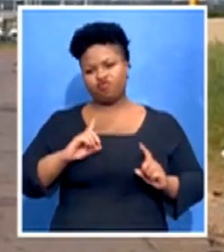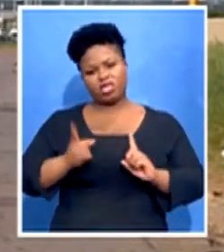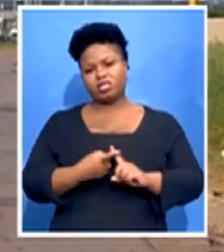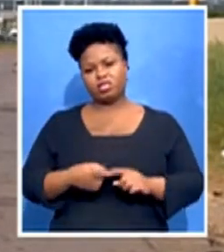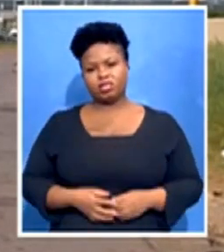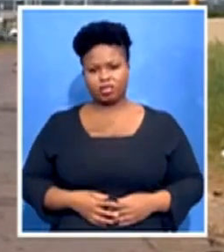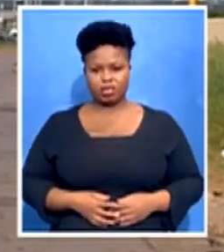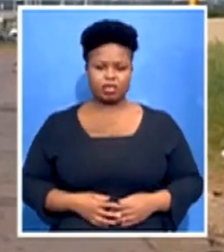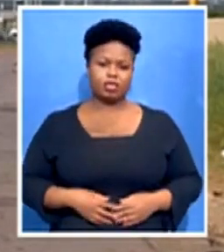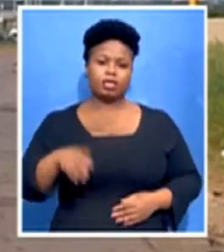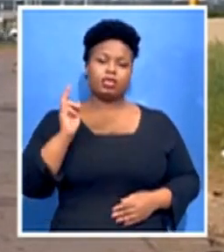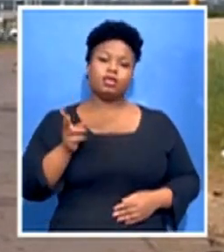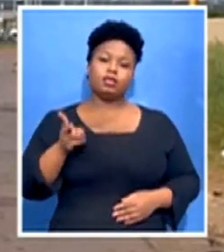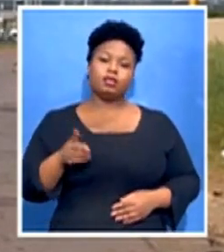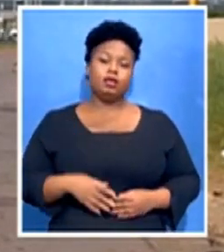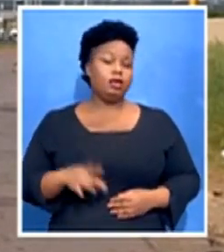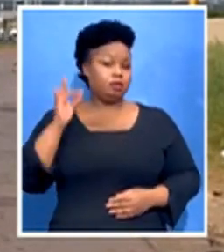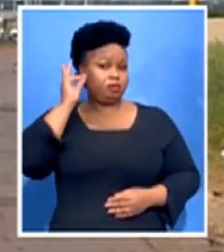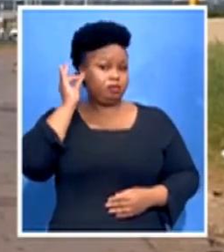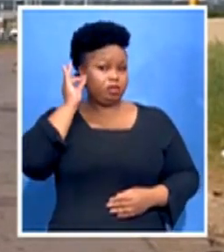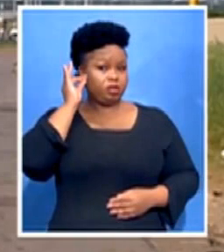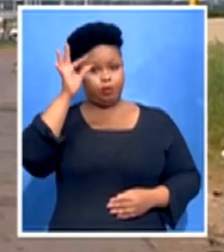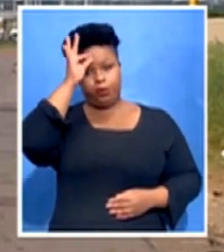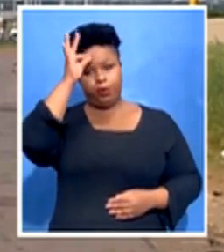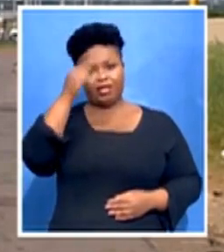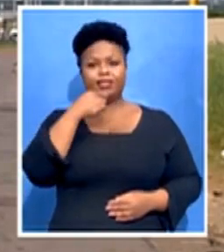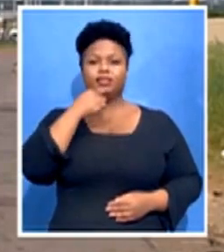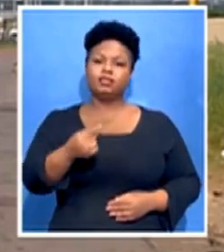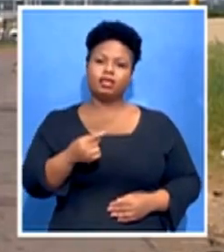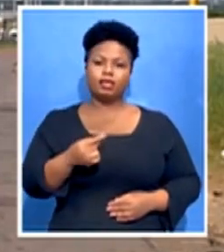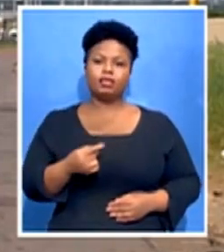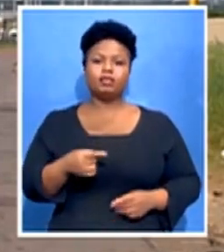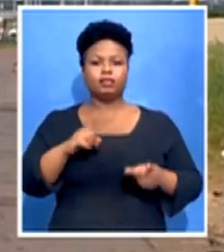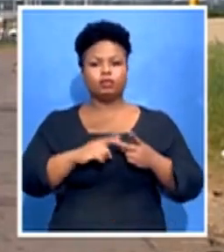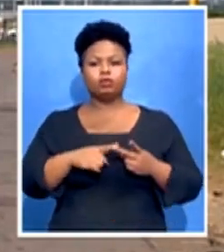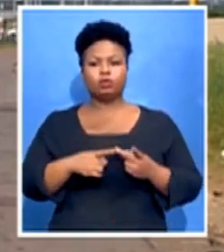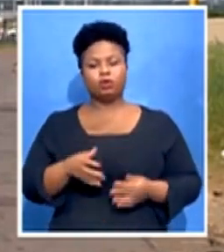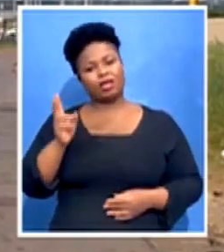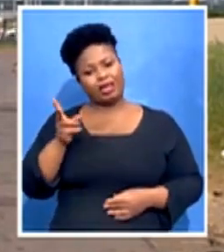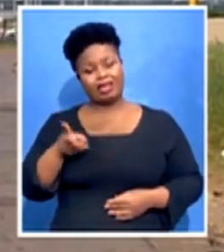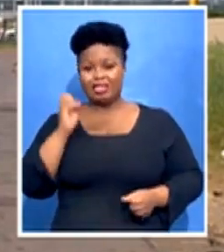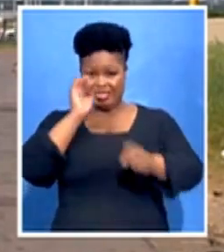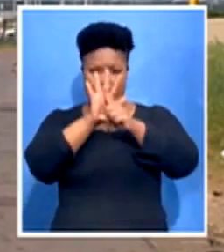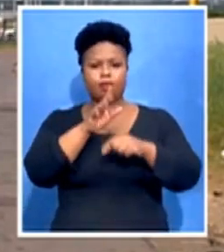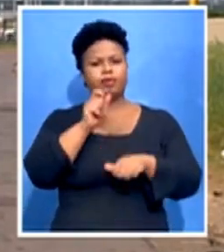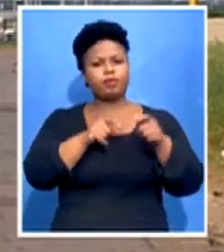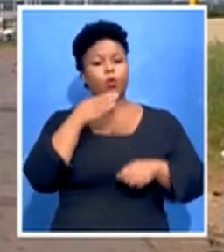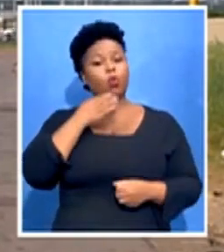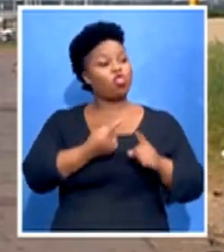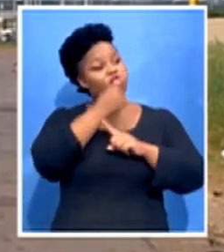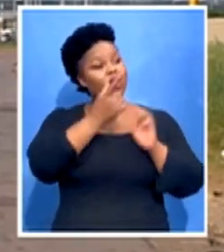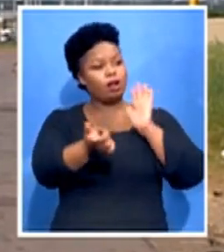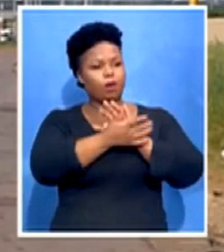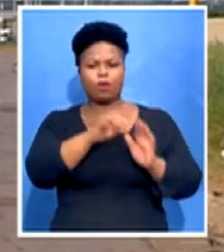the police saying that they'll be taking a hard line against those who'll be caught on the wrong side of the law. As you've seen yesterday, with the